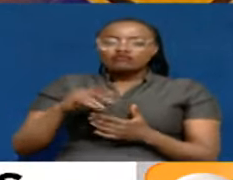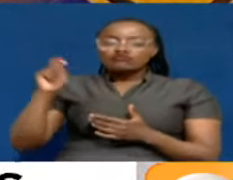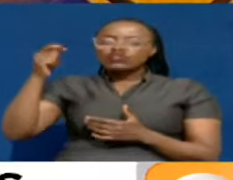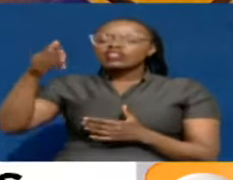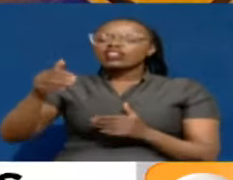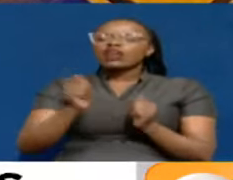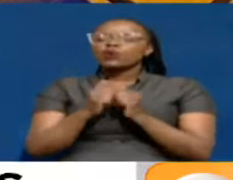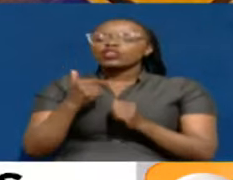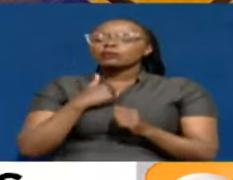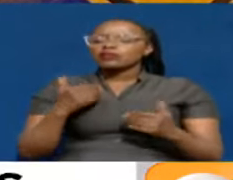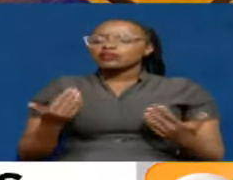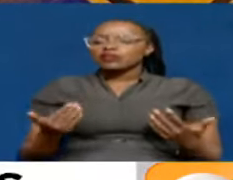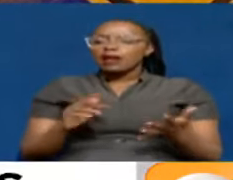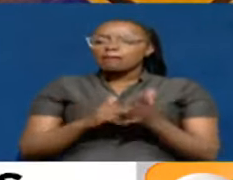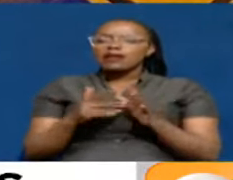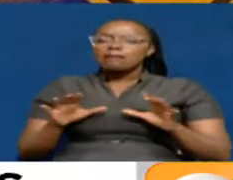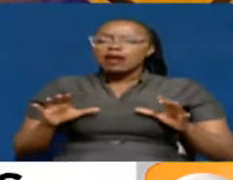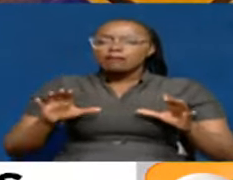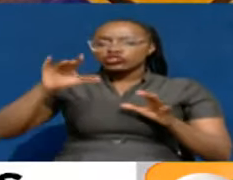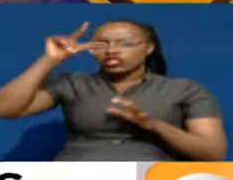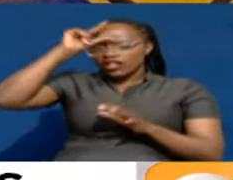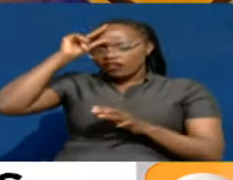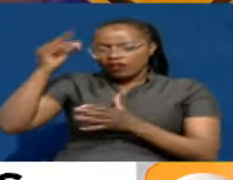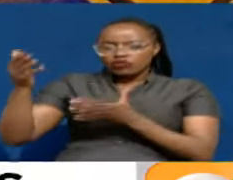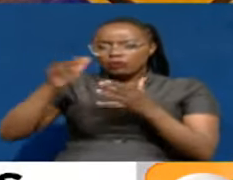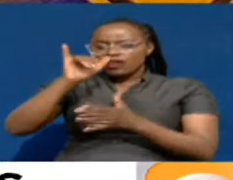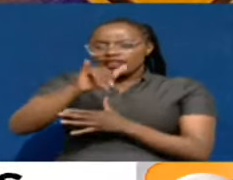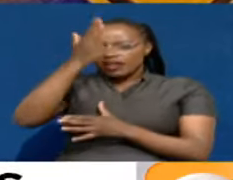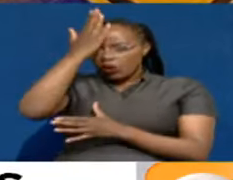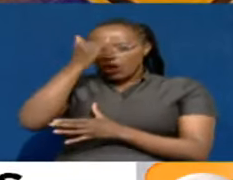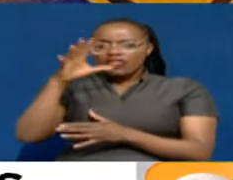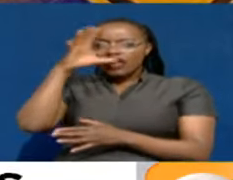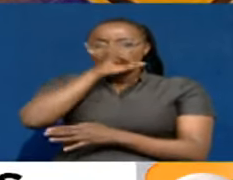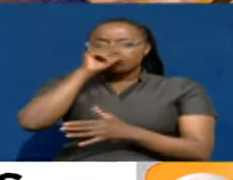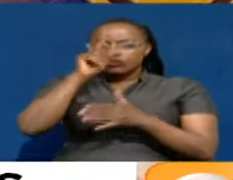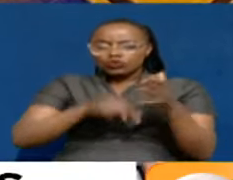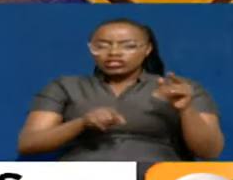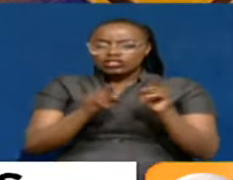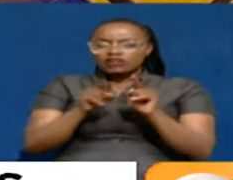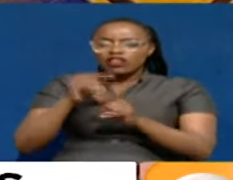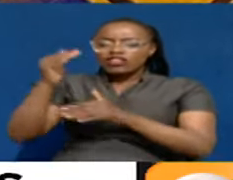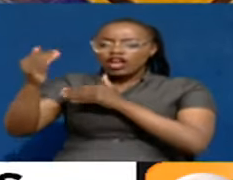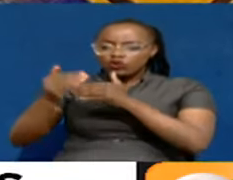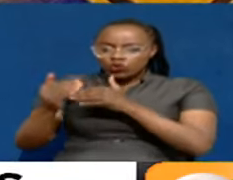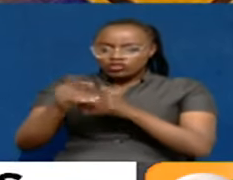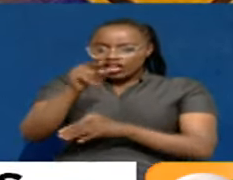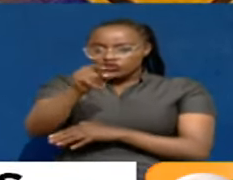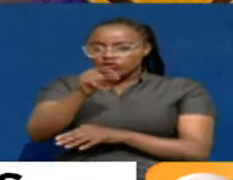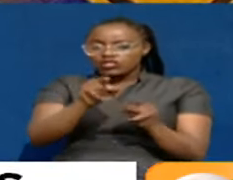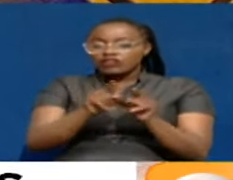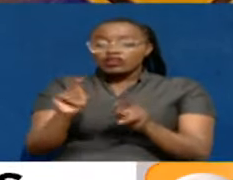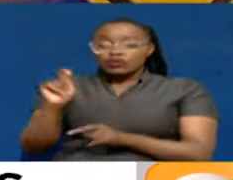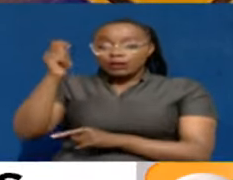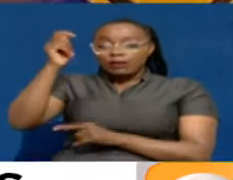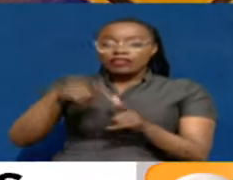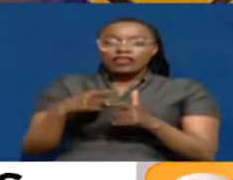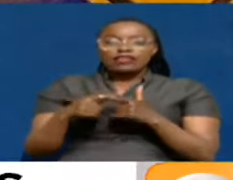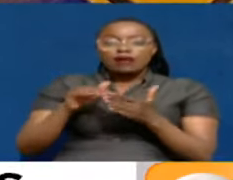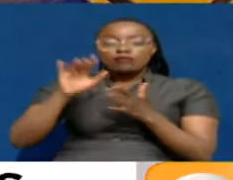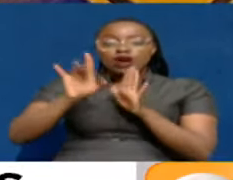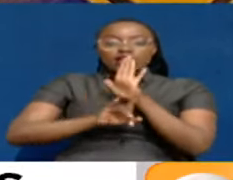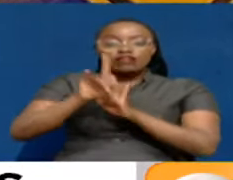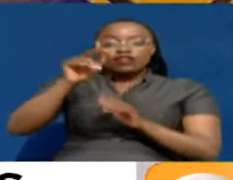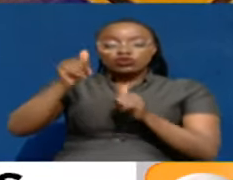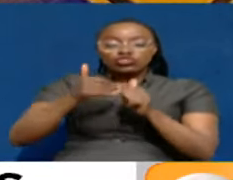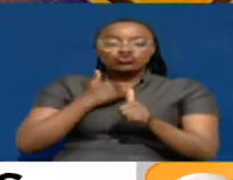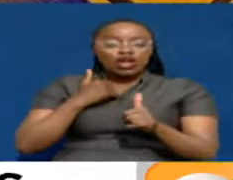So I pushed the government to bring this. Because the assumption normally is that the closer you are to the president, the more development